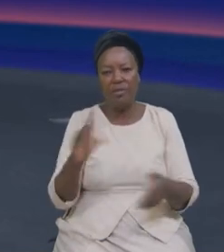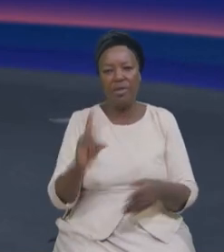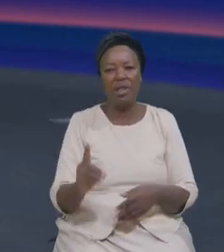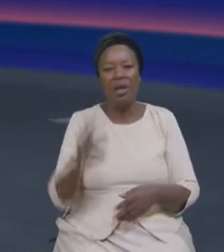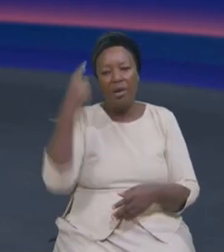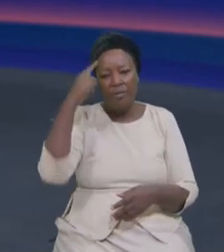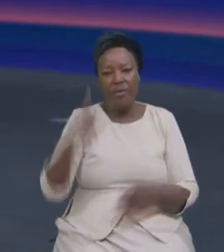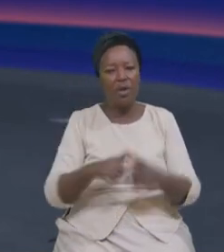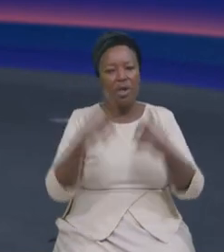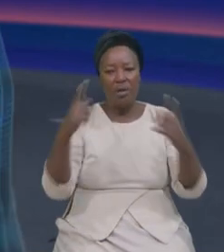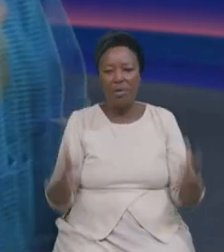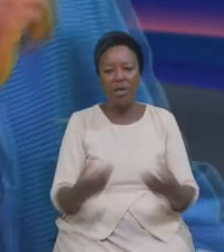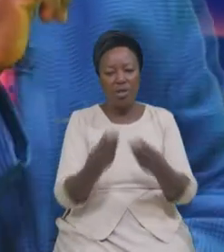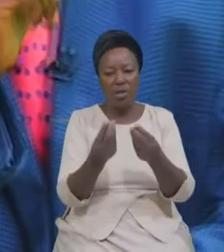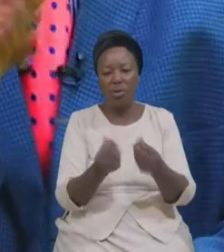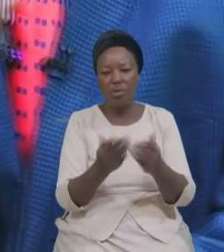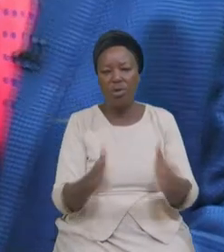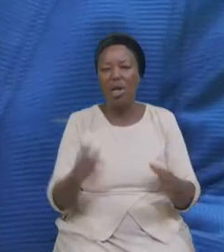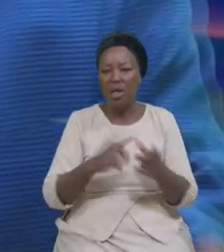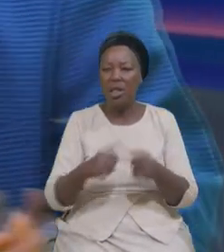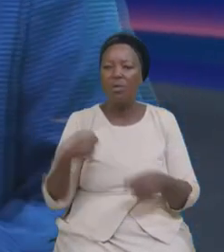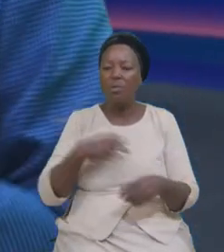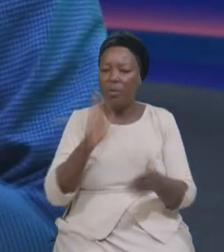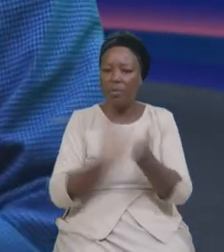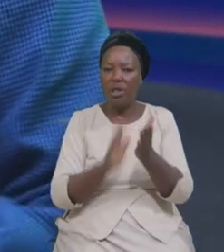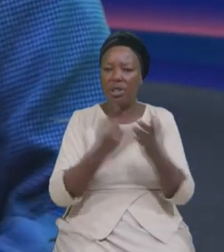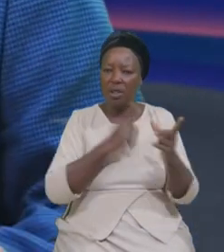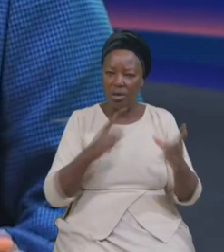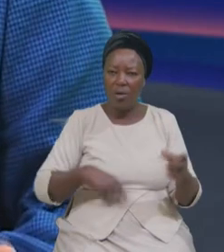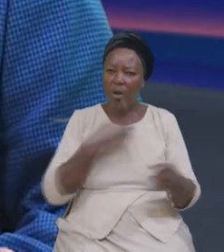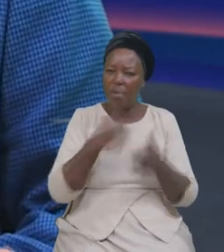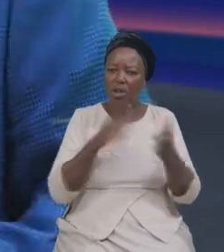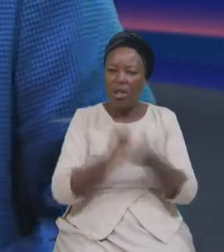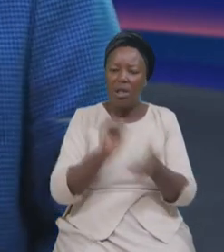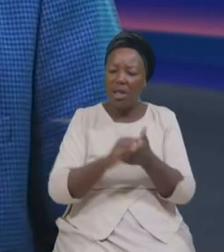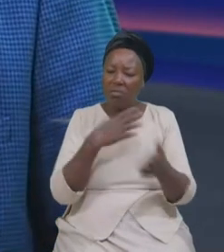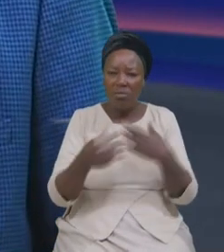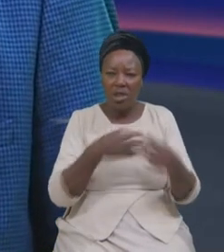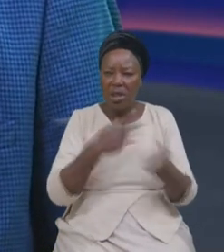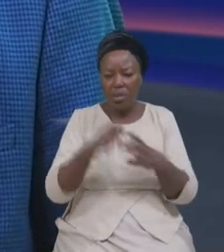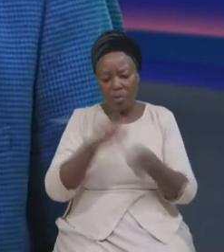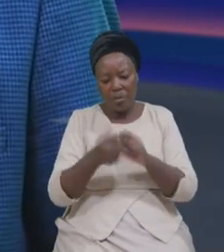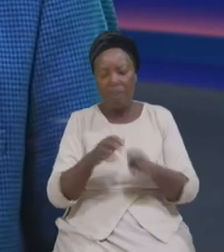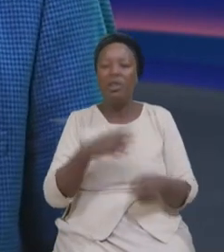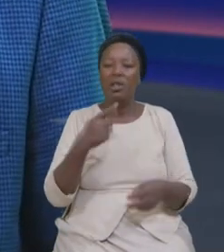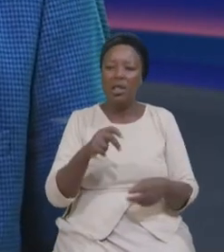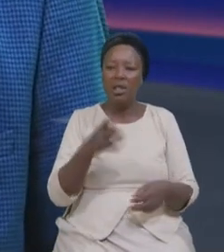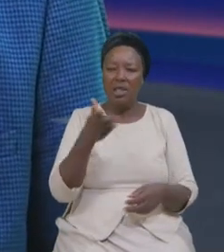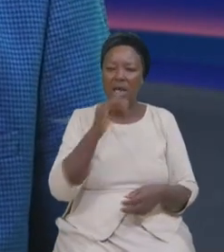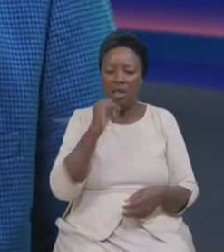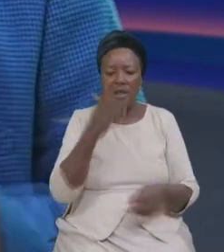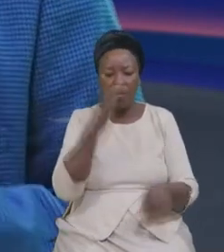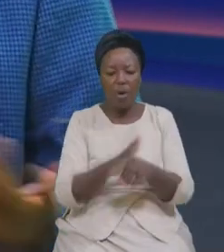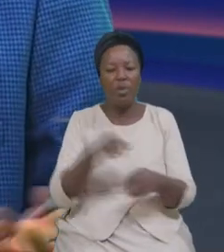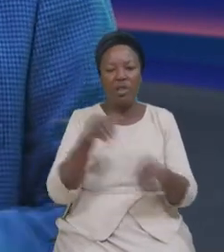We praise the Lord for one thing. What's that? That whatever problem there is a promise in the word